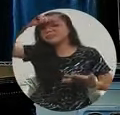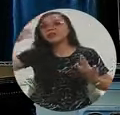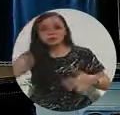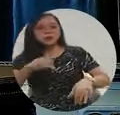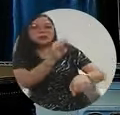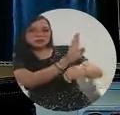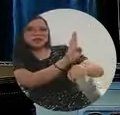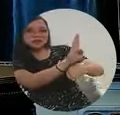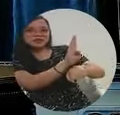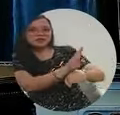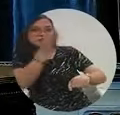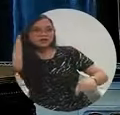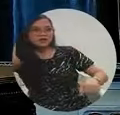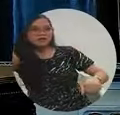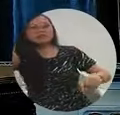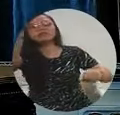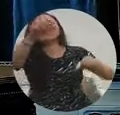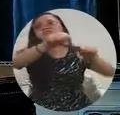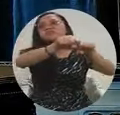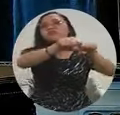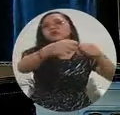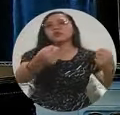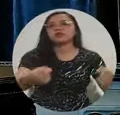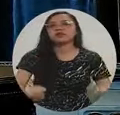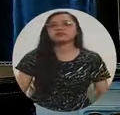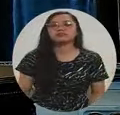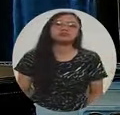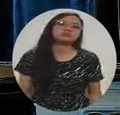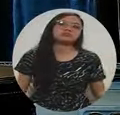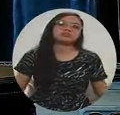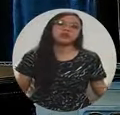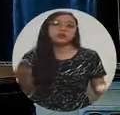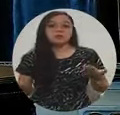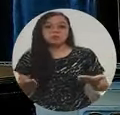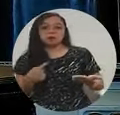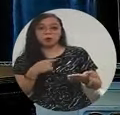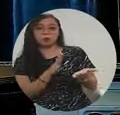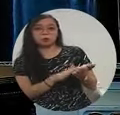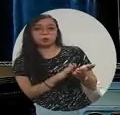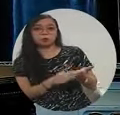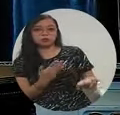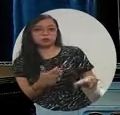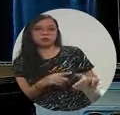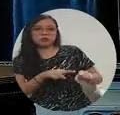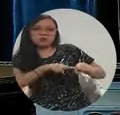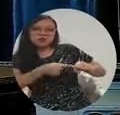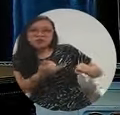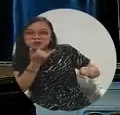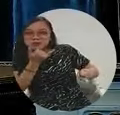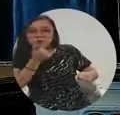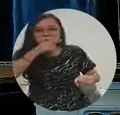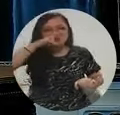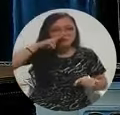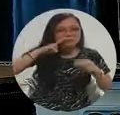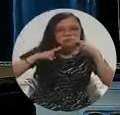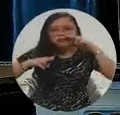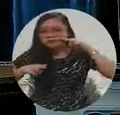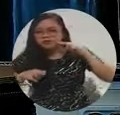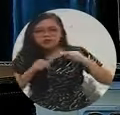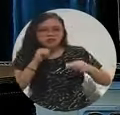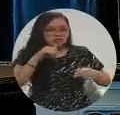to make himself a very successful person. I could never read anything else.